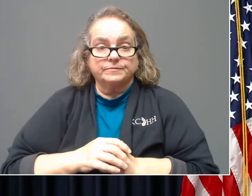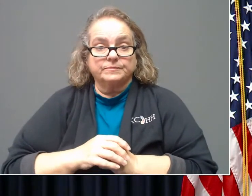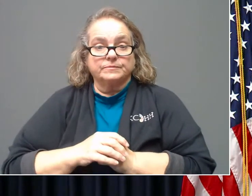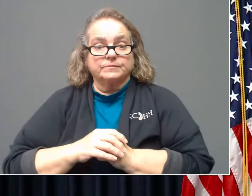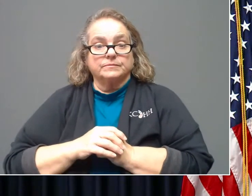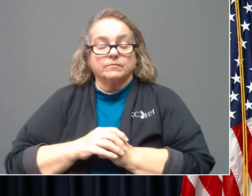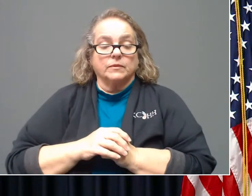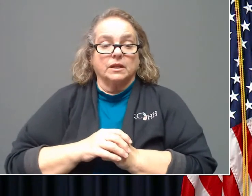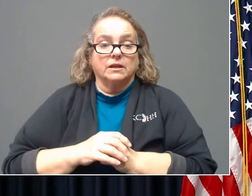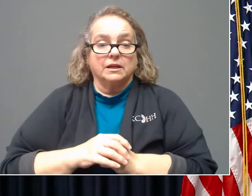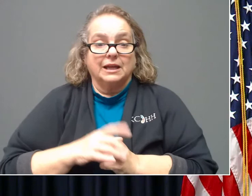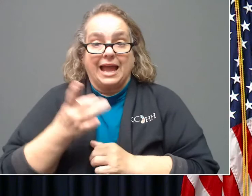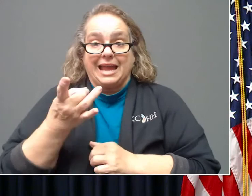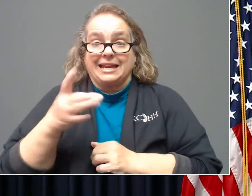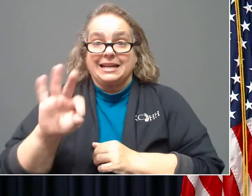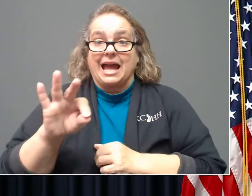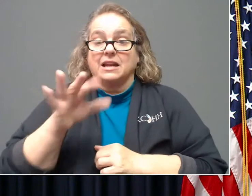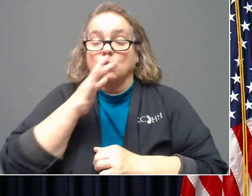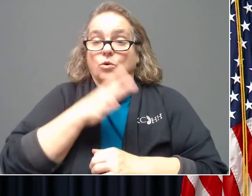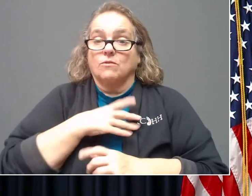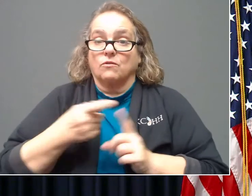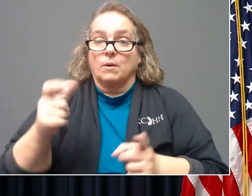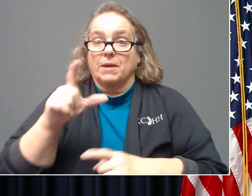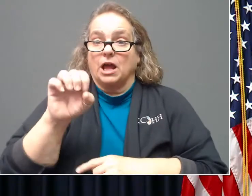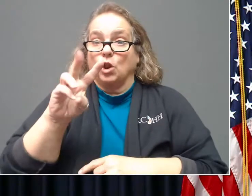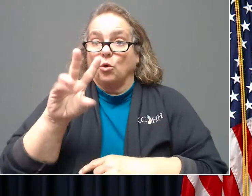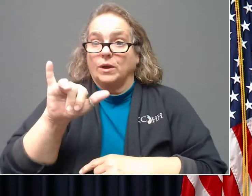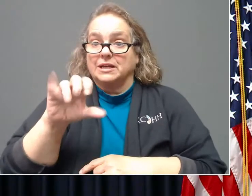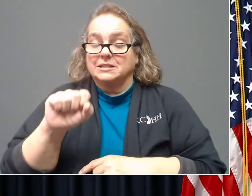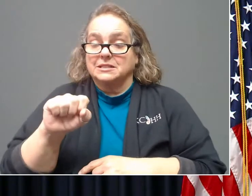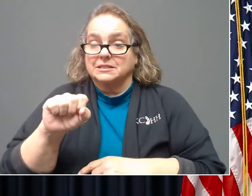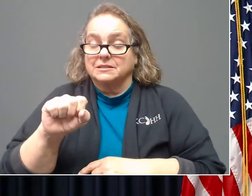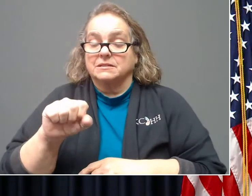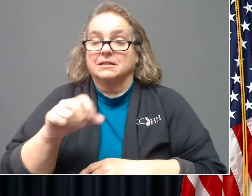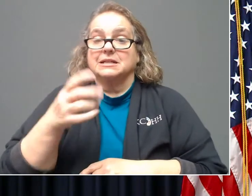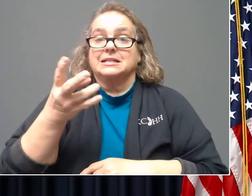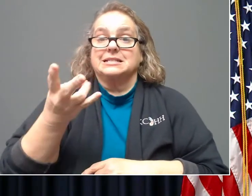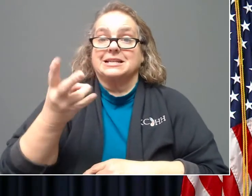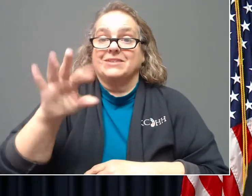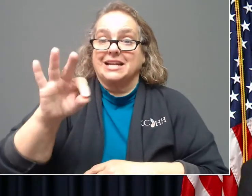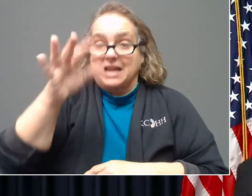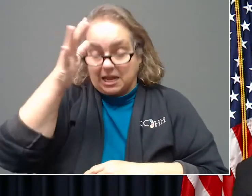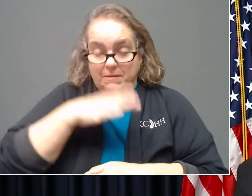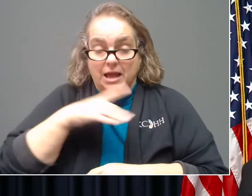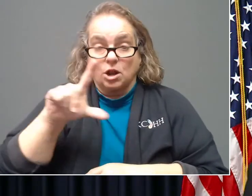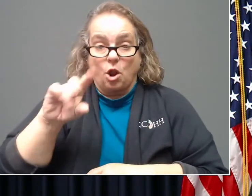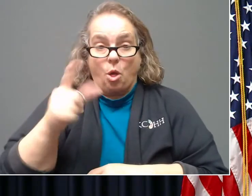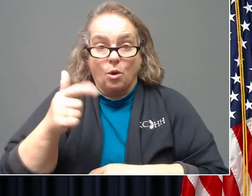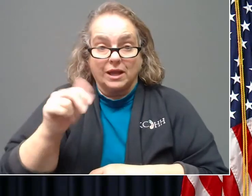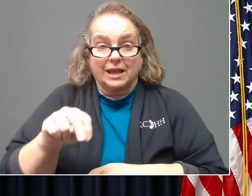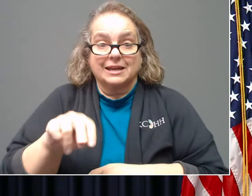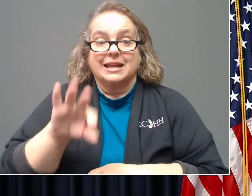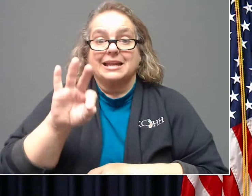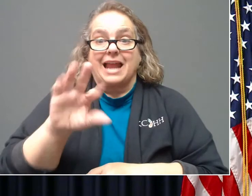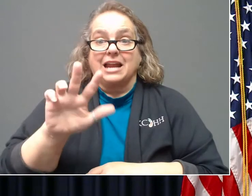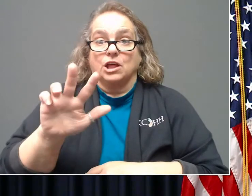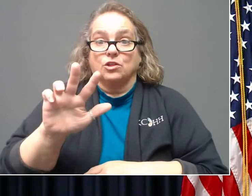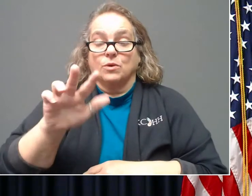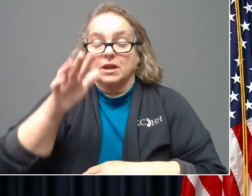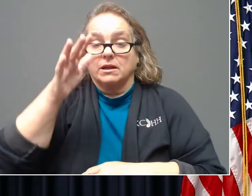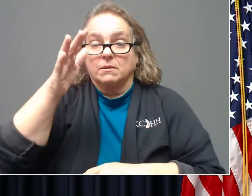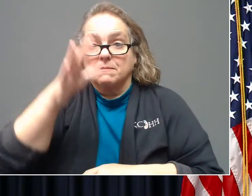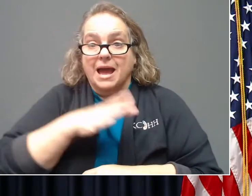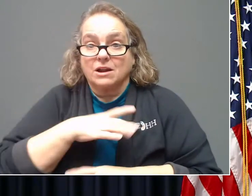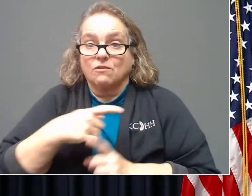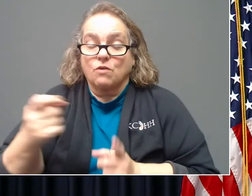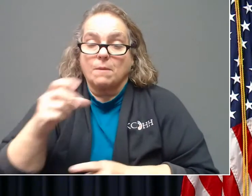Lost an 89-year-old woman from Lewis, a 79-year-old man from Logan, a 93-year-old man from